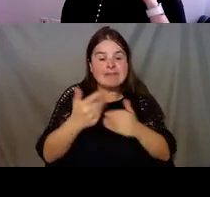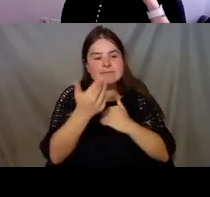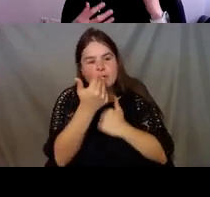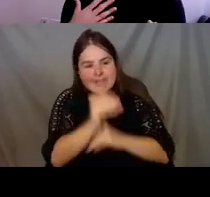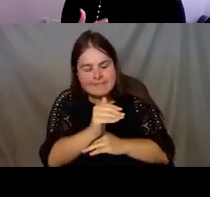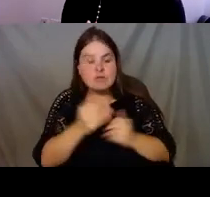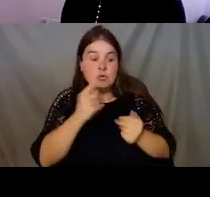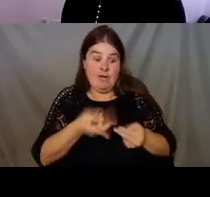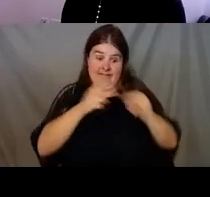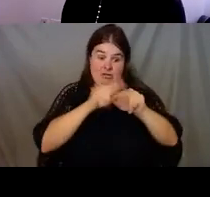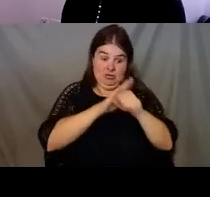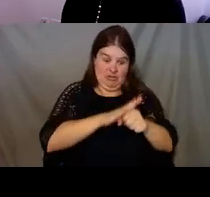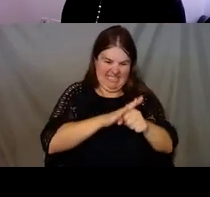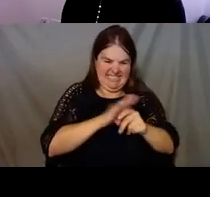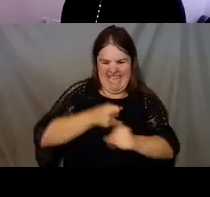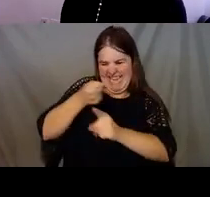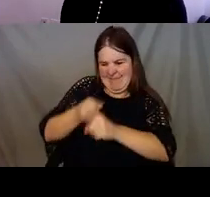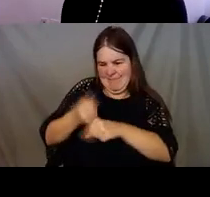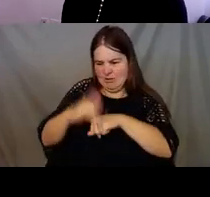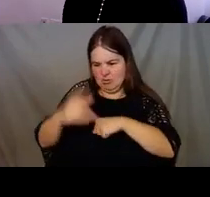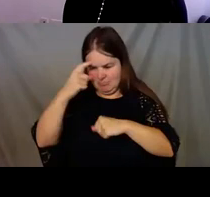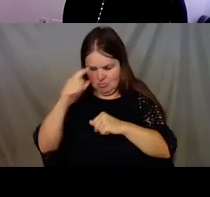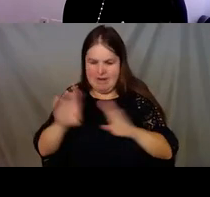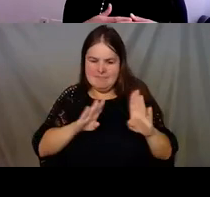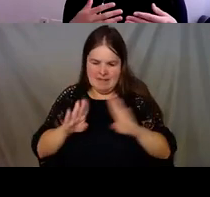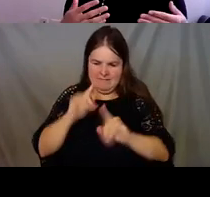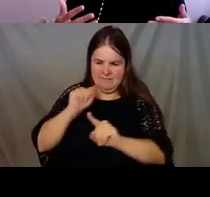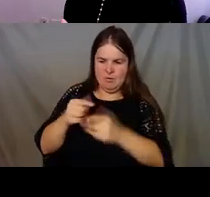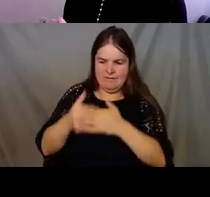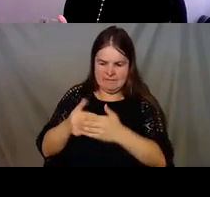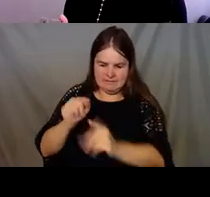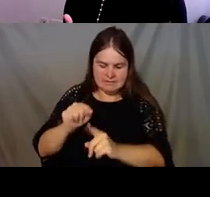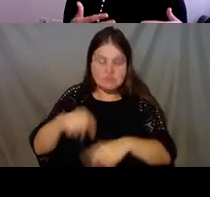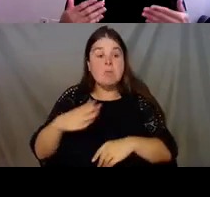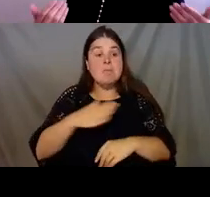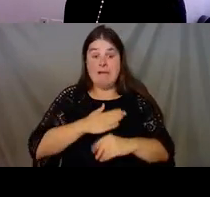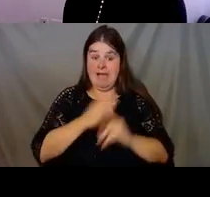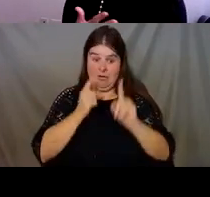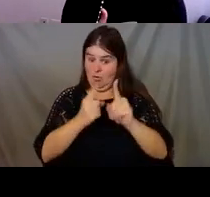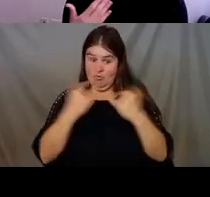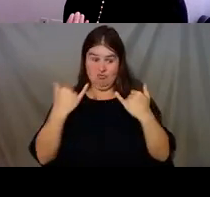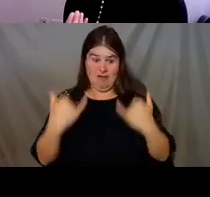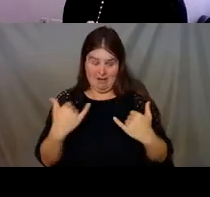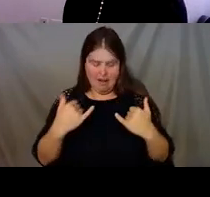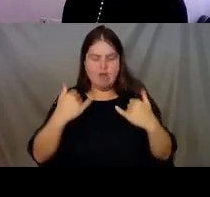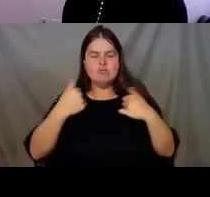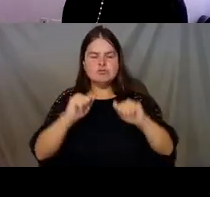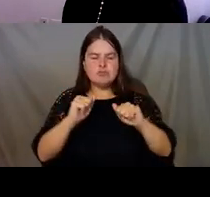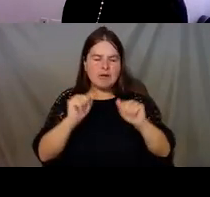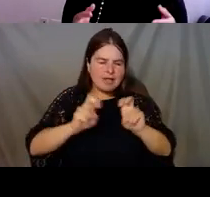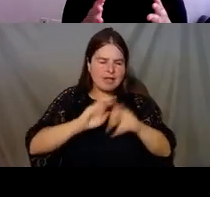to impact early brain and behavior. And so my goal is to really look at all the ways,